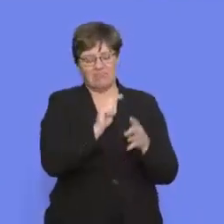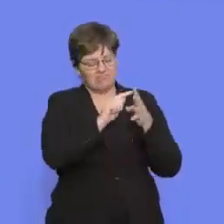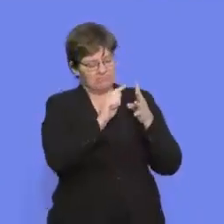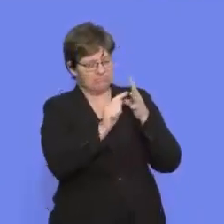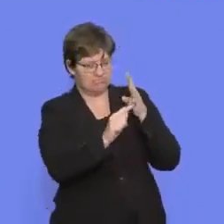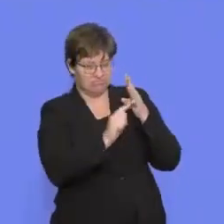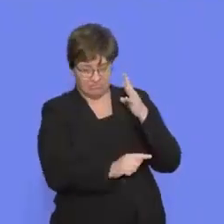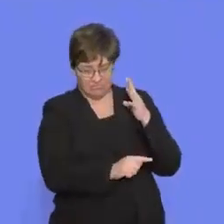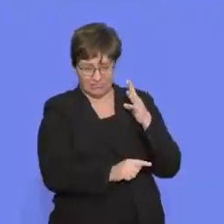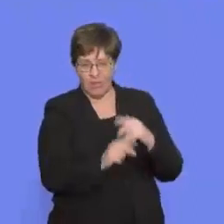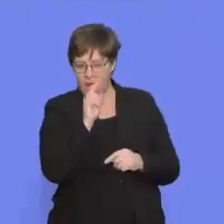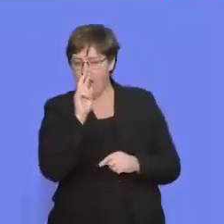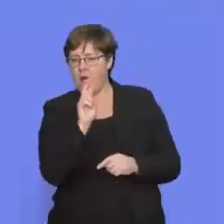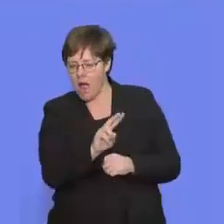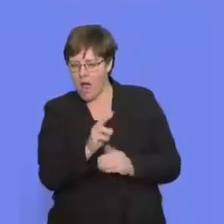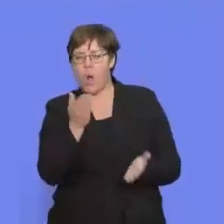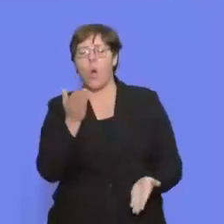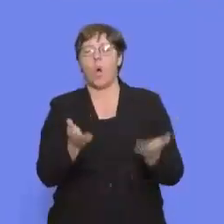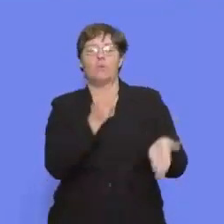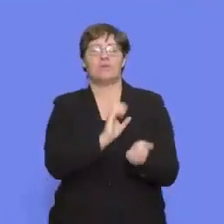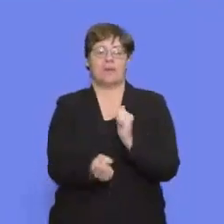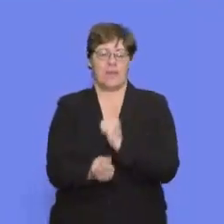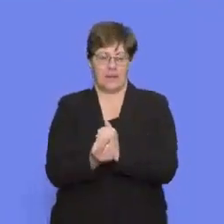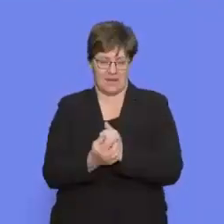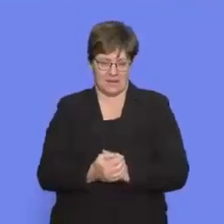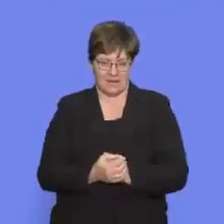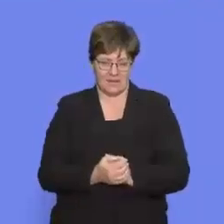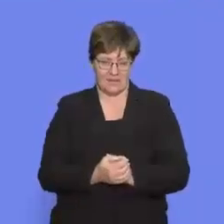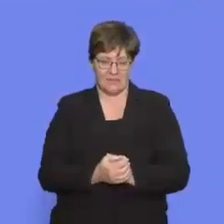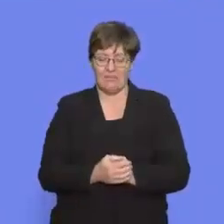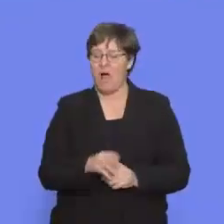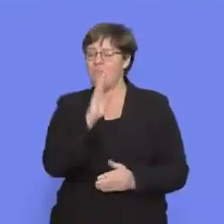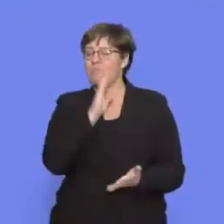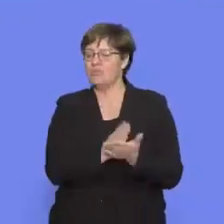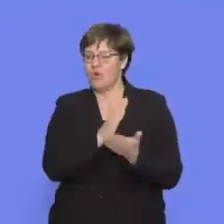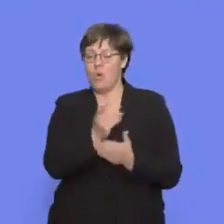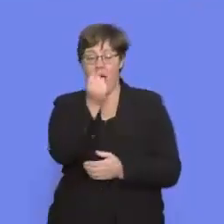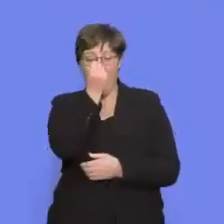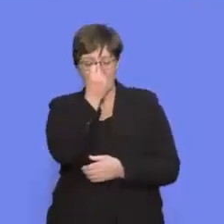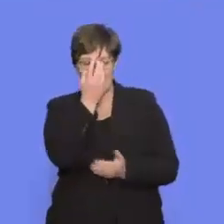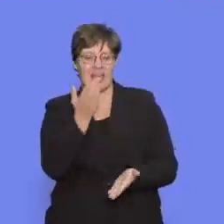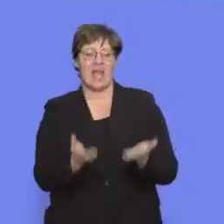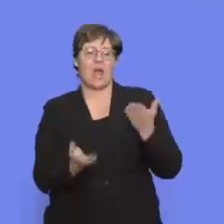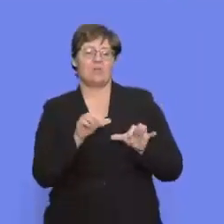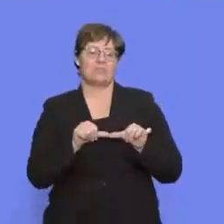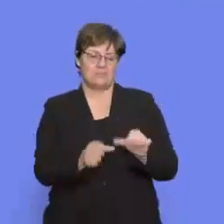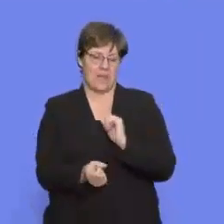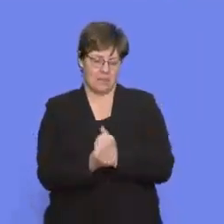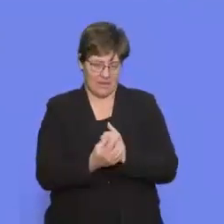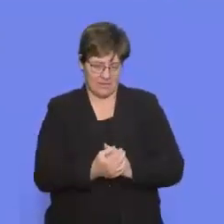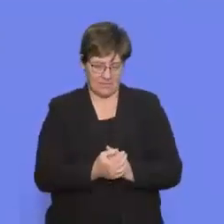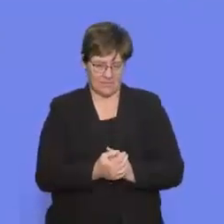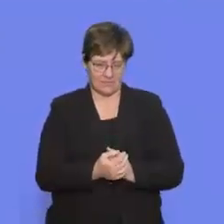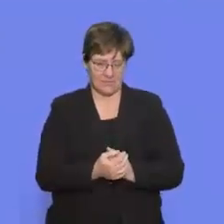you understand how homeostasis is taking place. Now, let's take a little bit of a break. At break, I'll